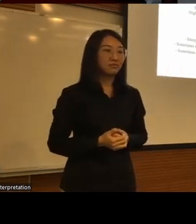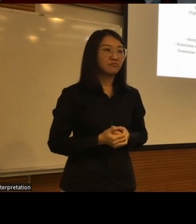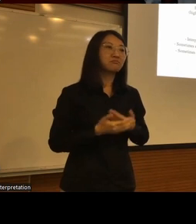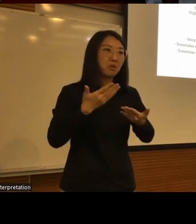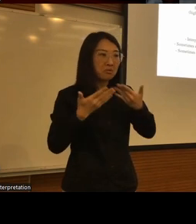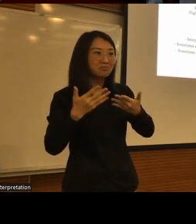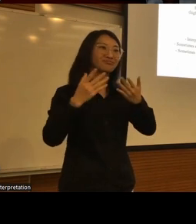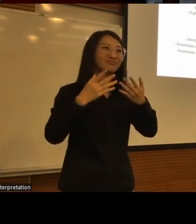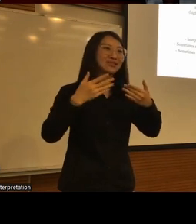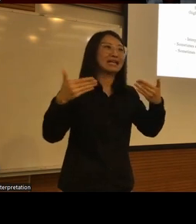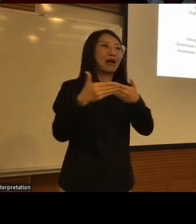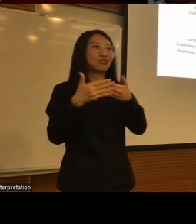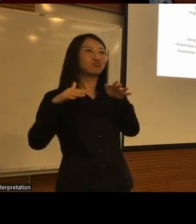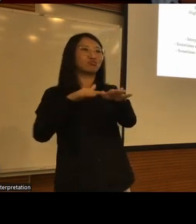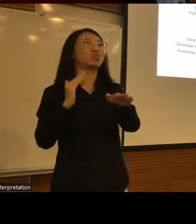maybe in a traffic jam,